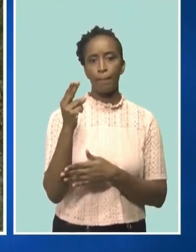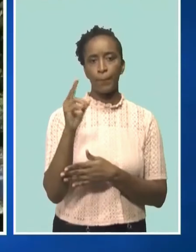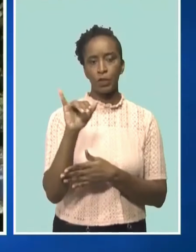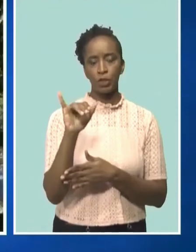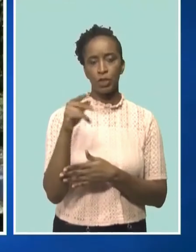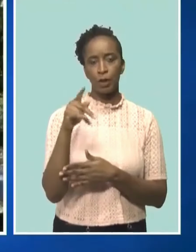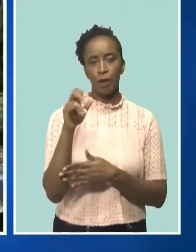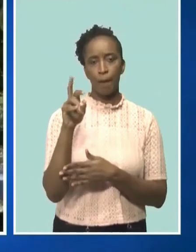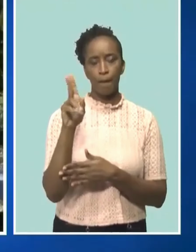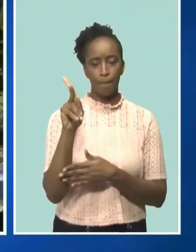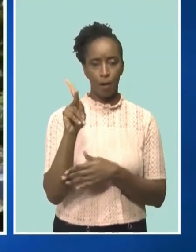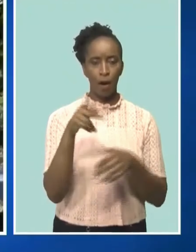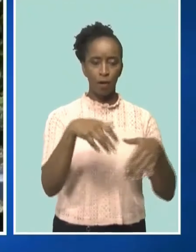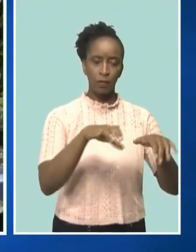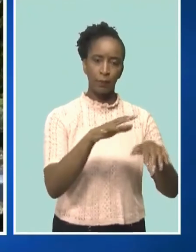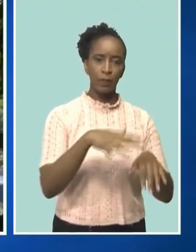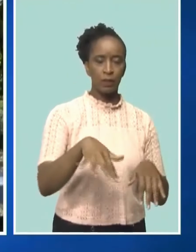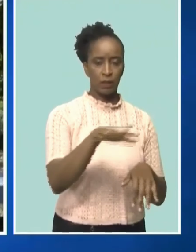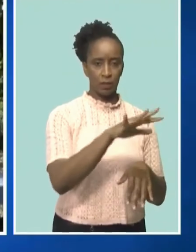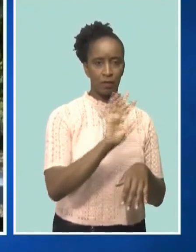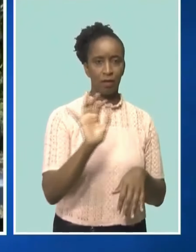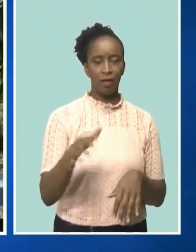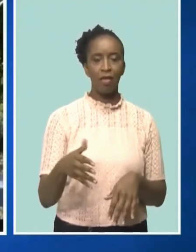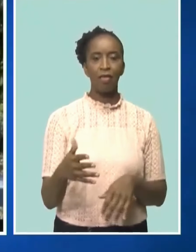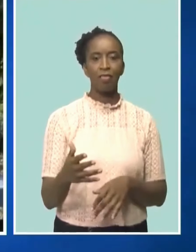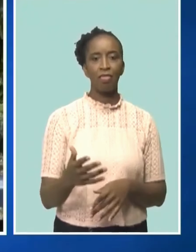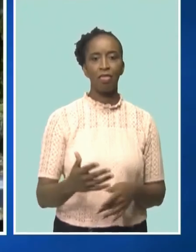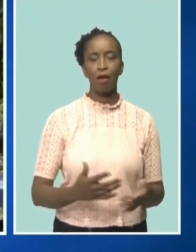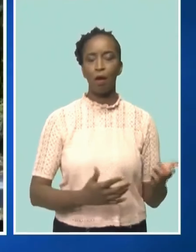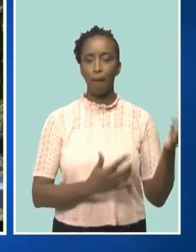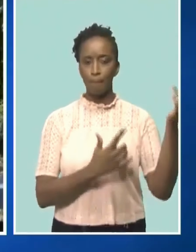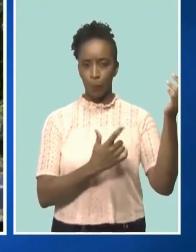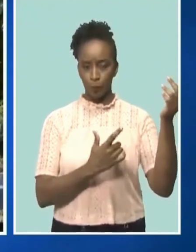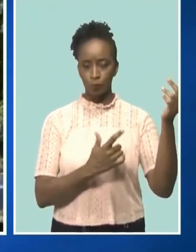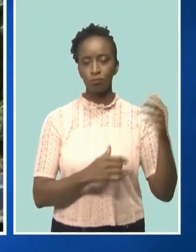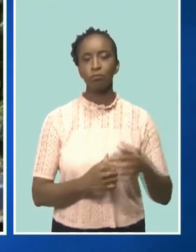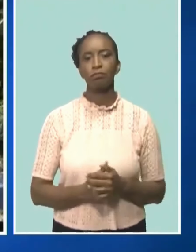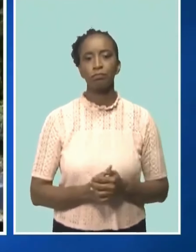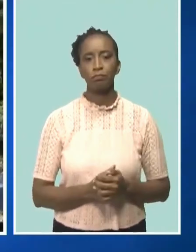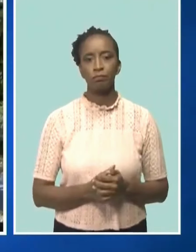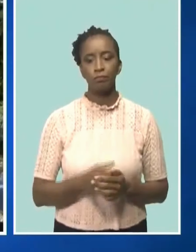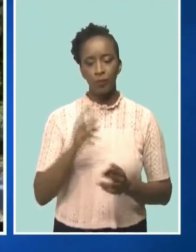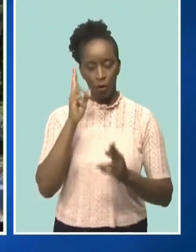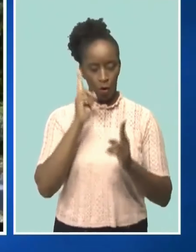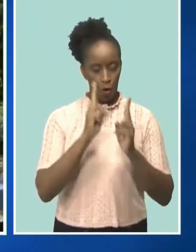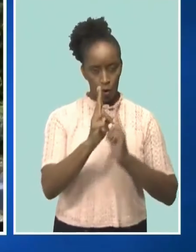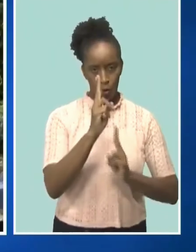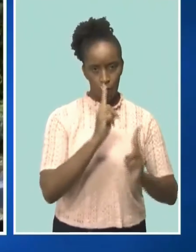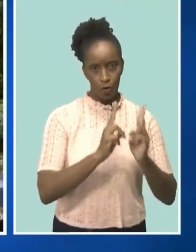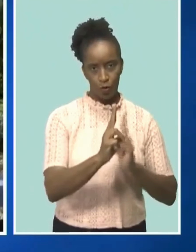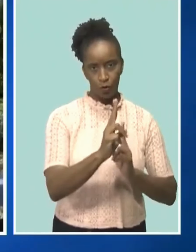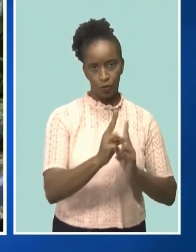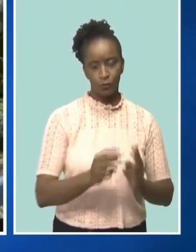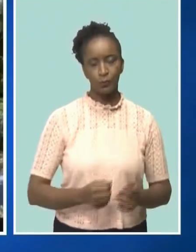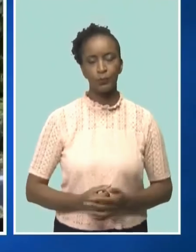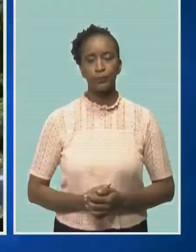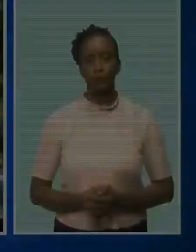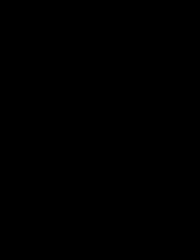his final send-off. Anesta Henry, CBC News.